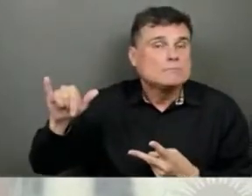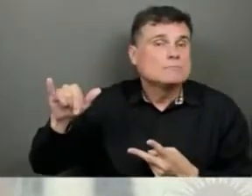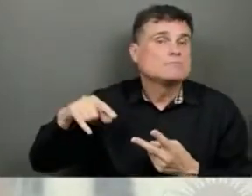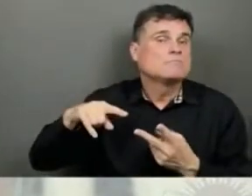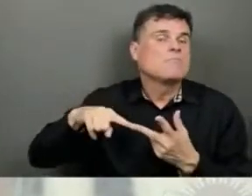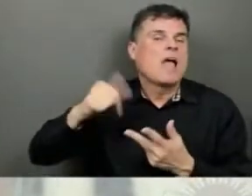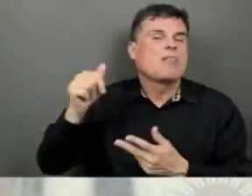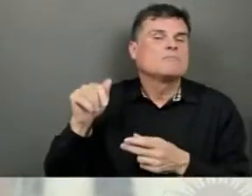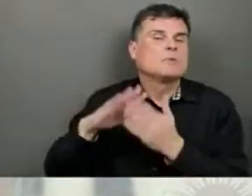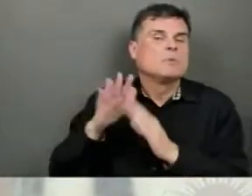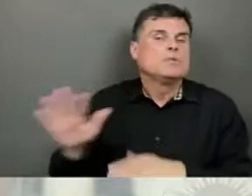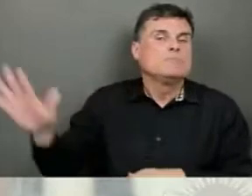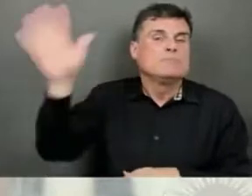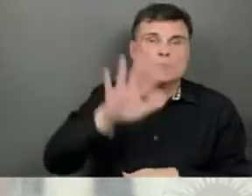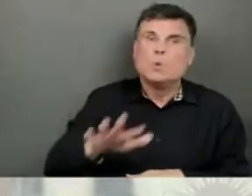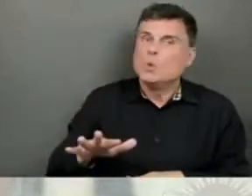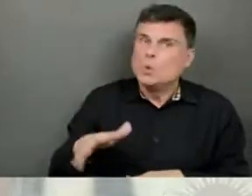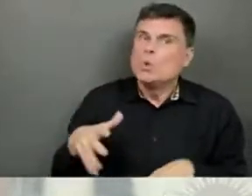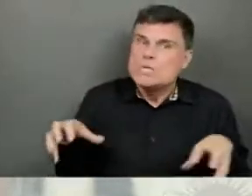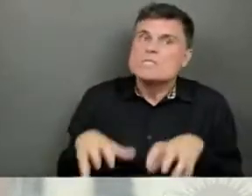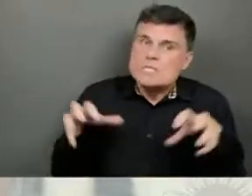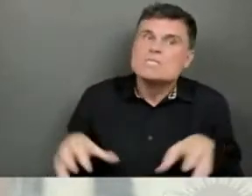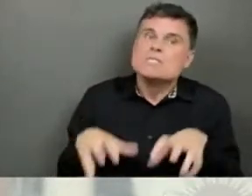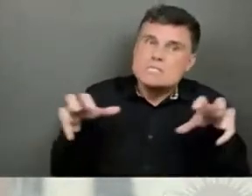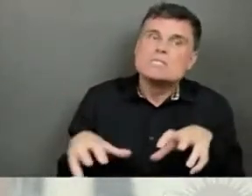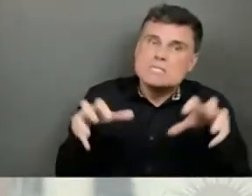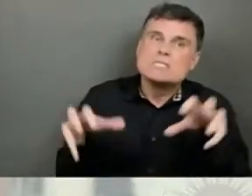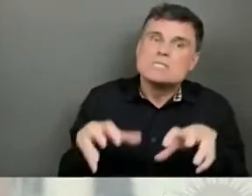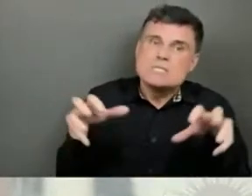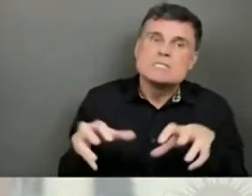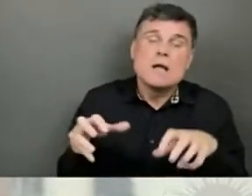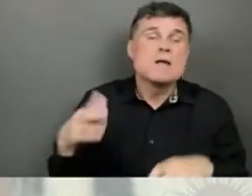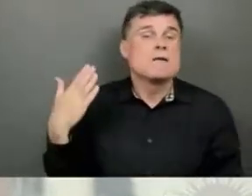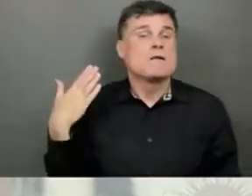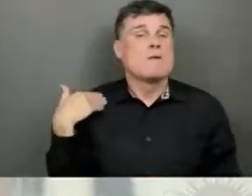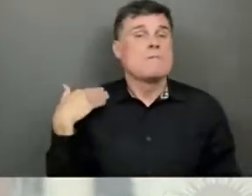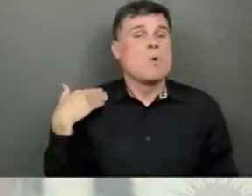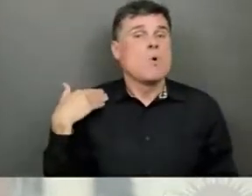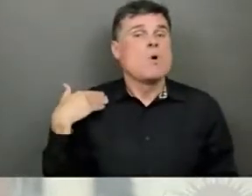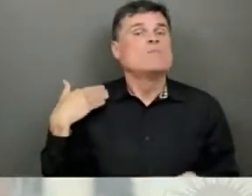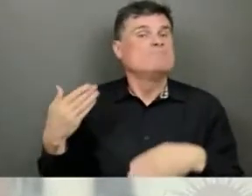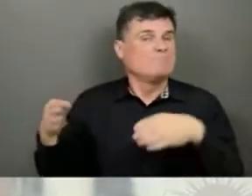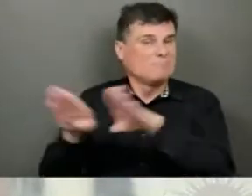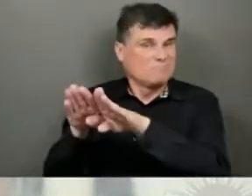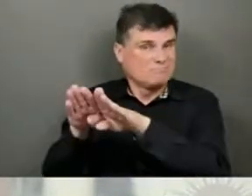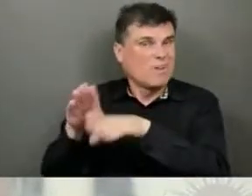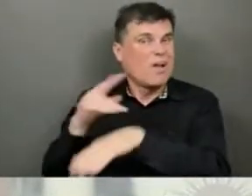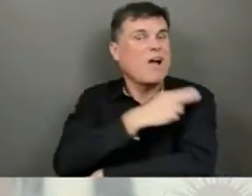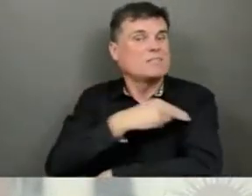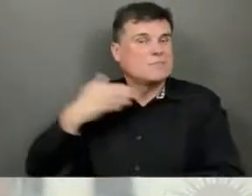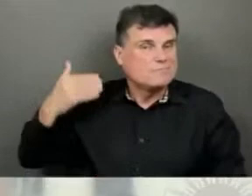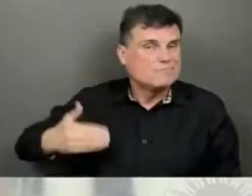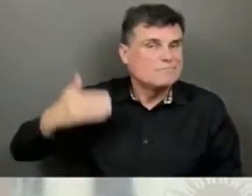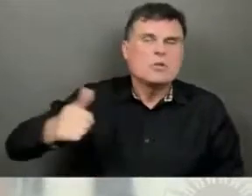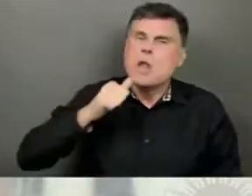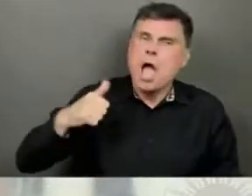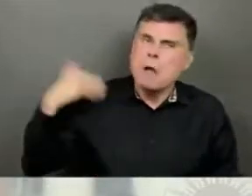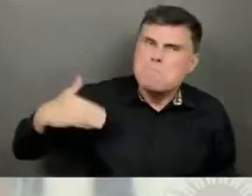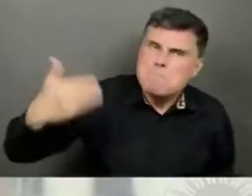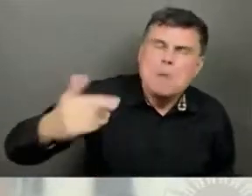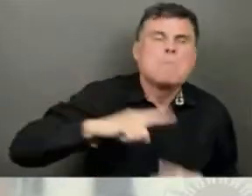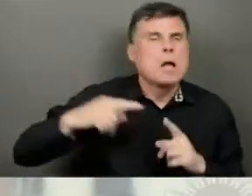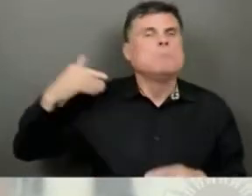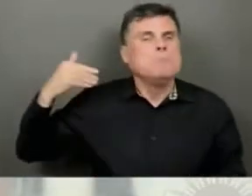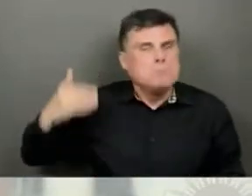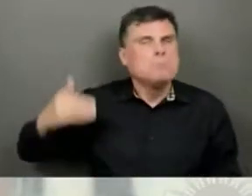that those problems, which have been occasional problems, but significant problems whenever they happen in communities, and they're certainly significant in